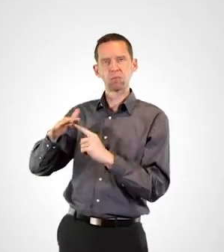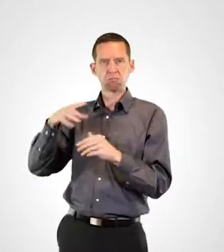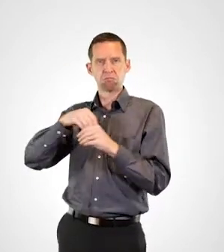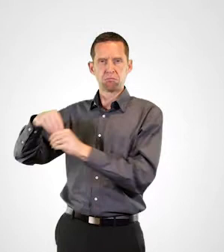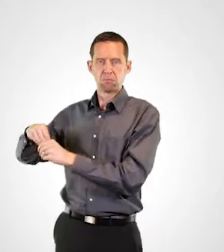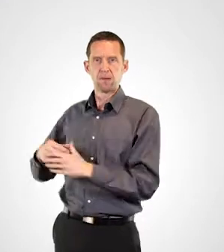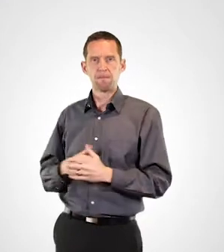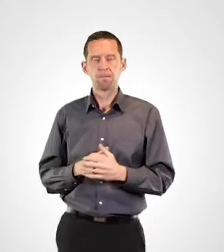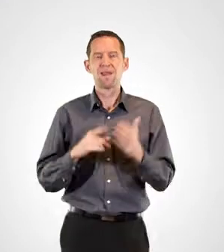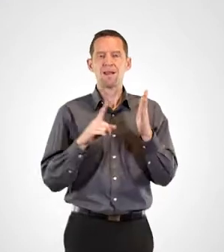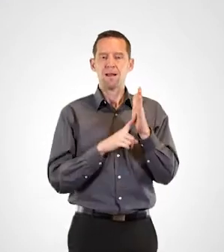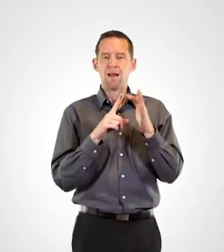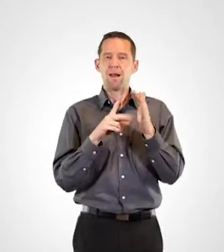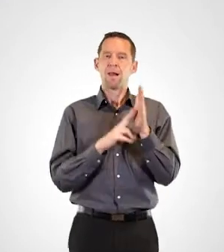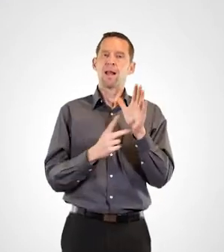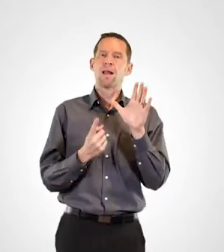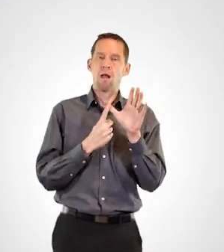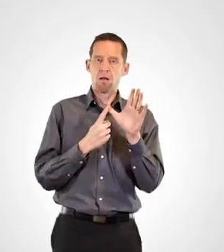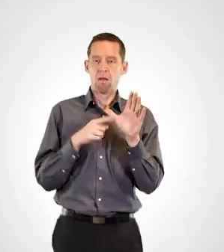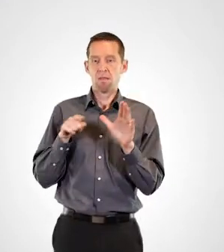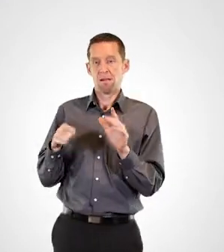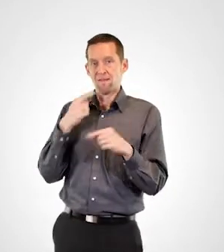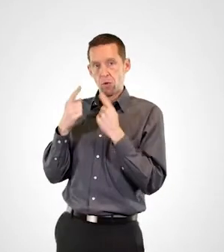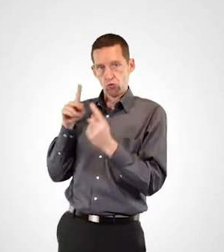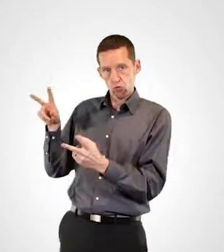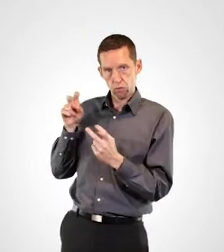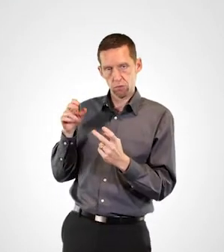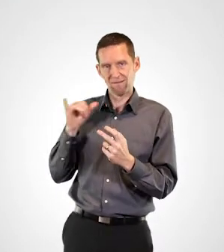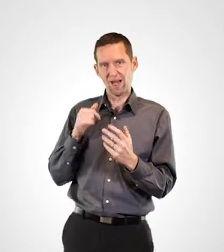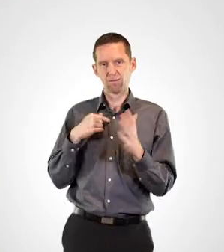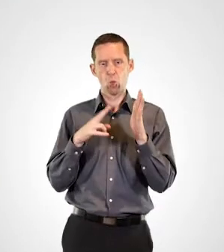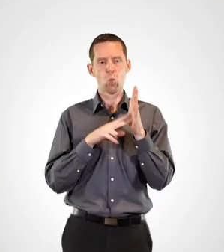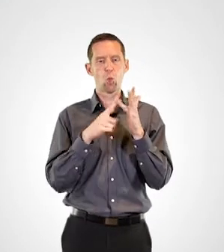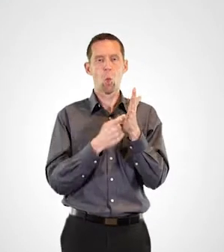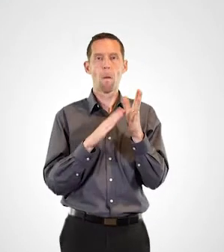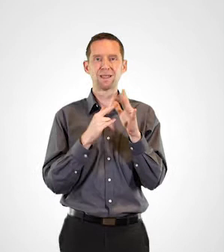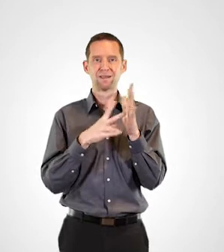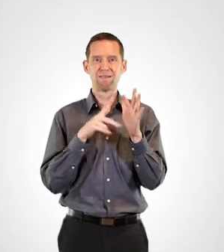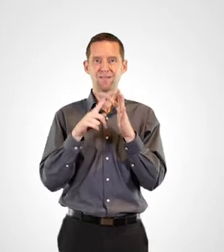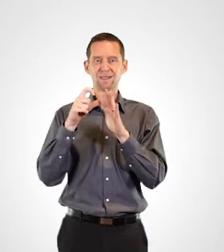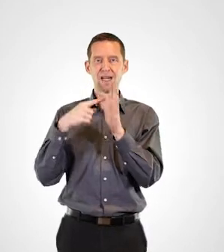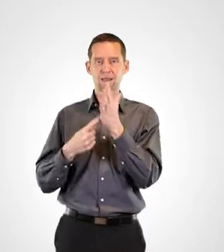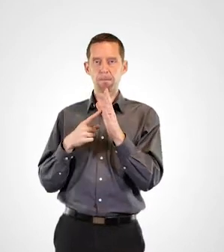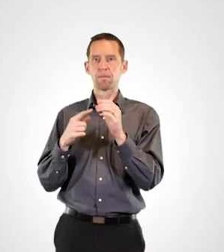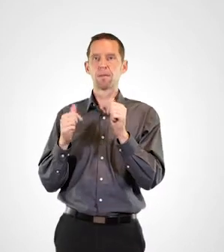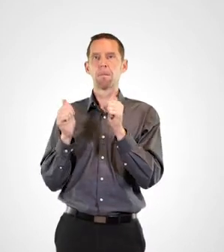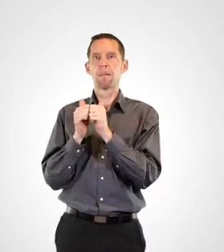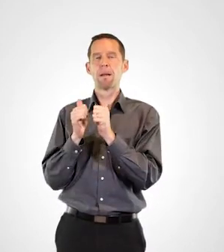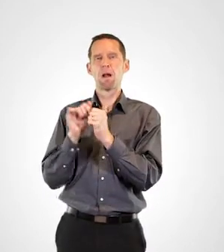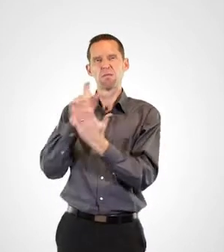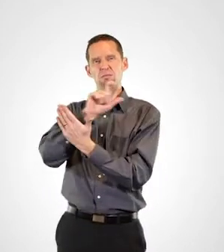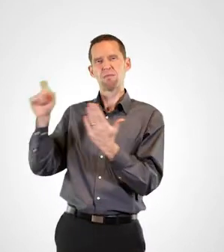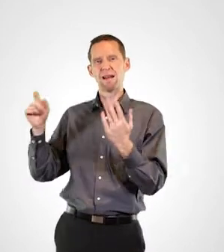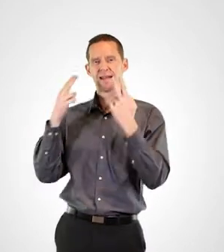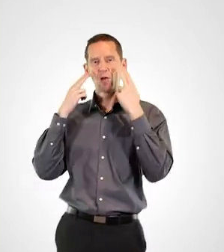The LENA, I'm going to walk these very quick. The LENA data gives us normative data. Comes from a paper called the Natural